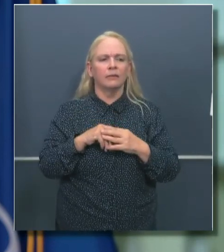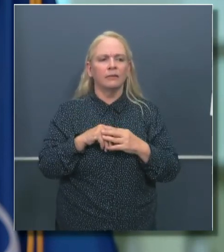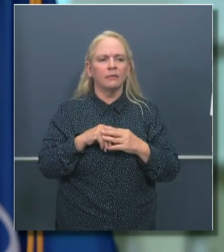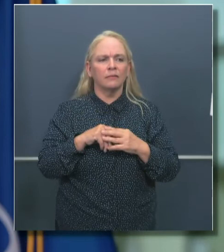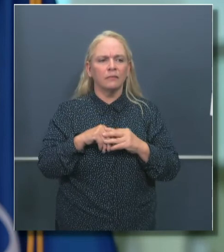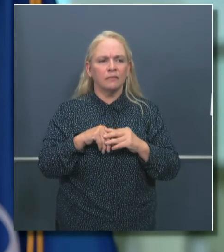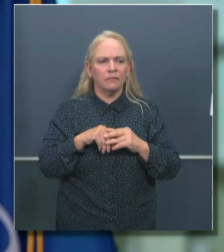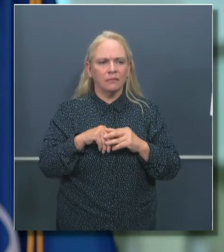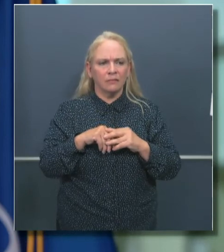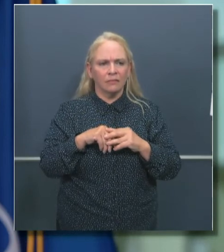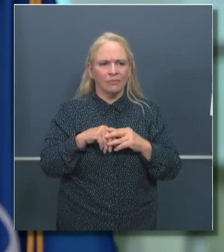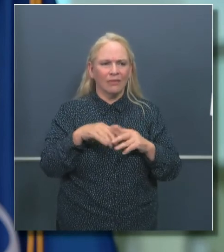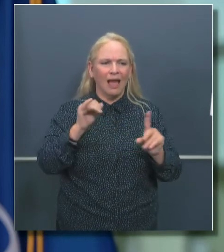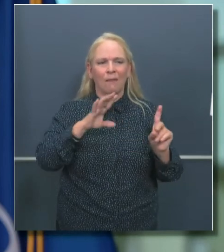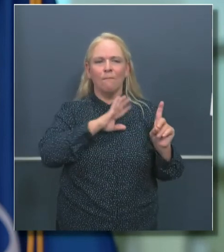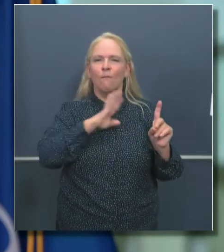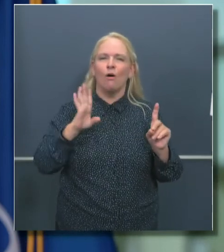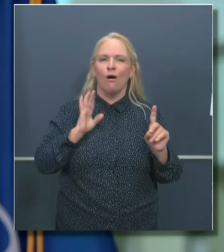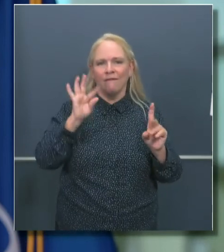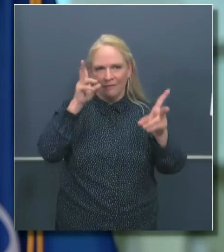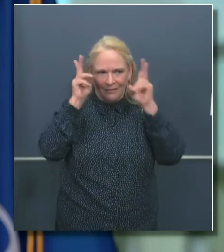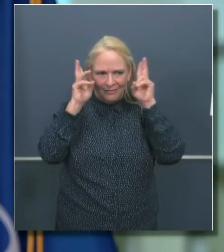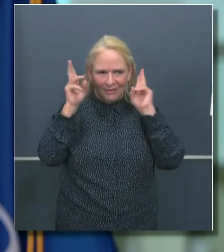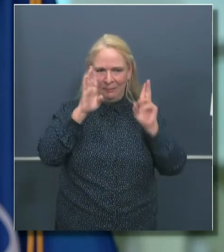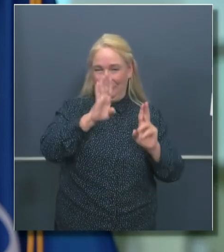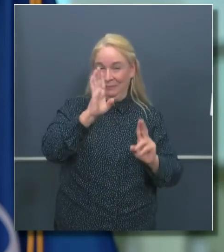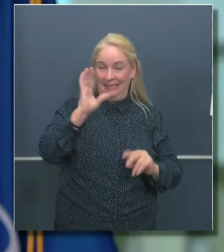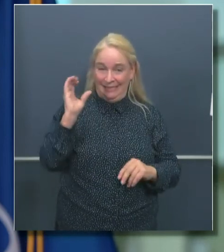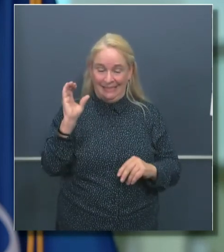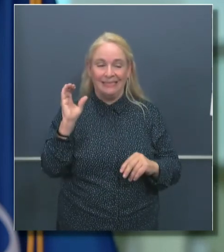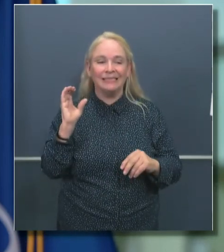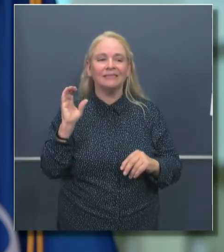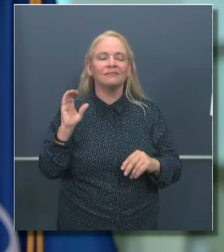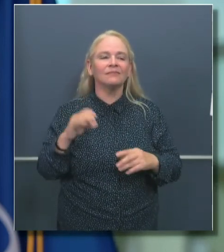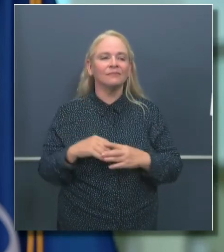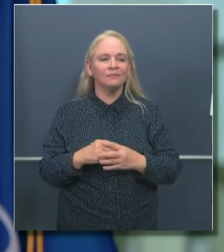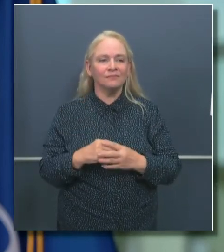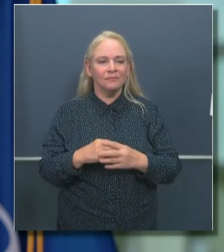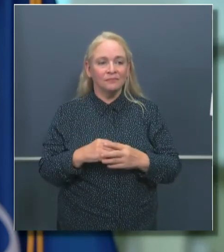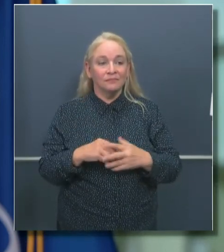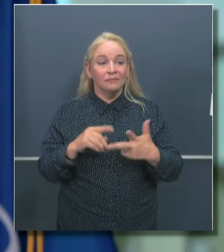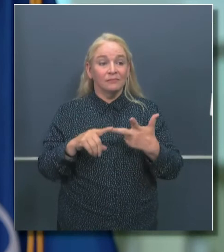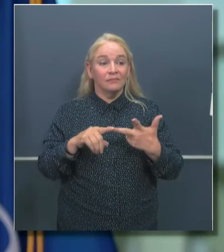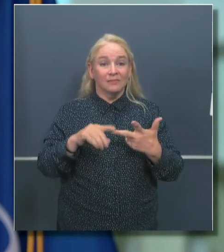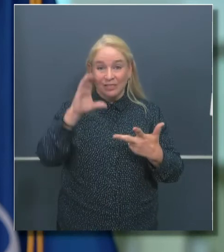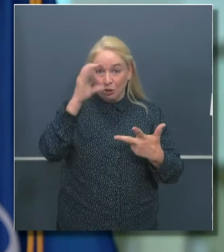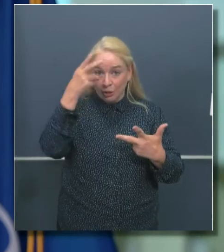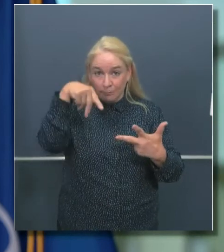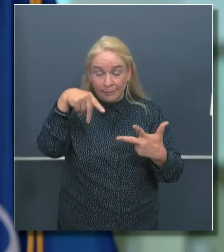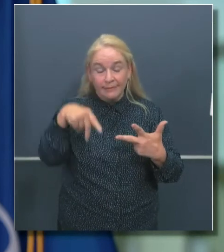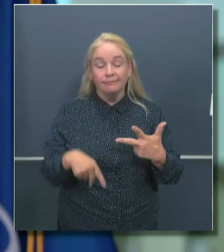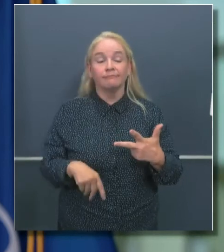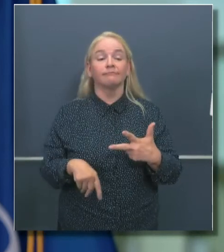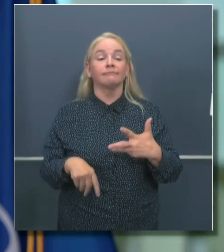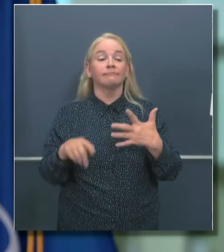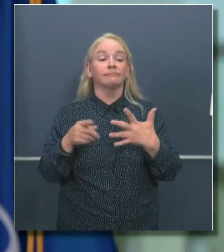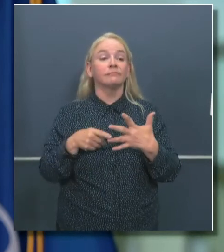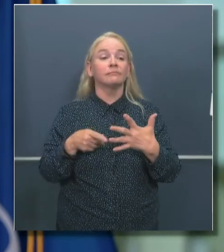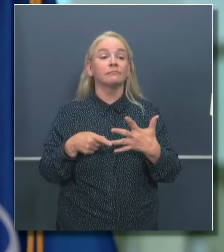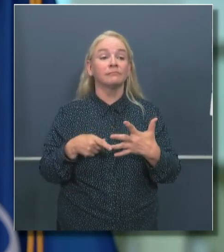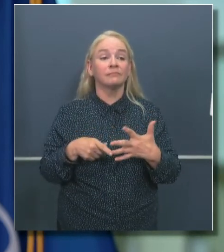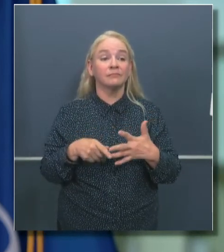of Barbers and Cosmetologists, working with CHP, working with the Department of